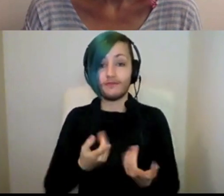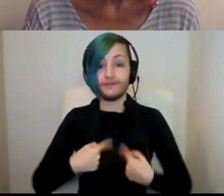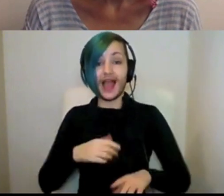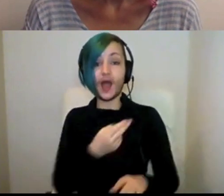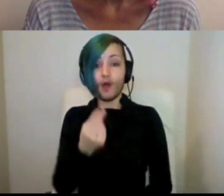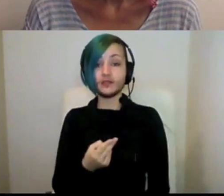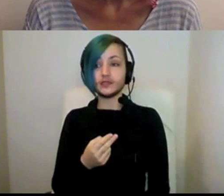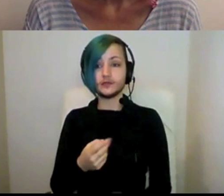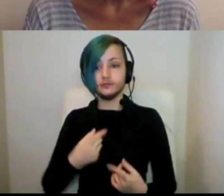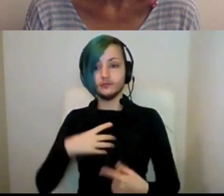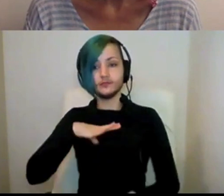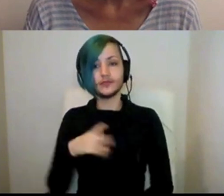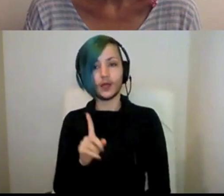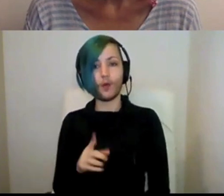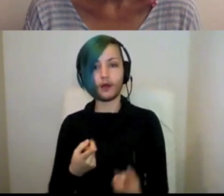support them.